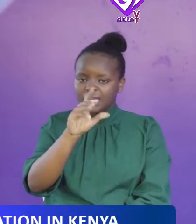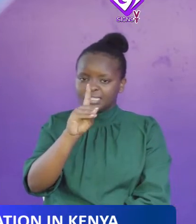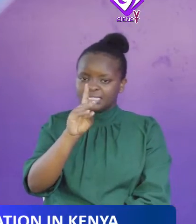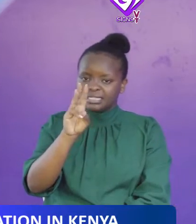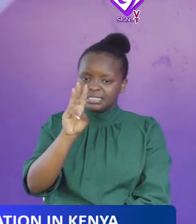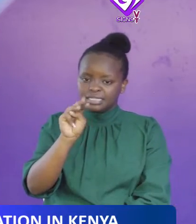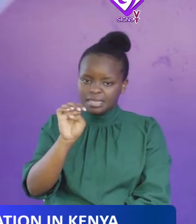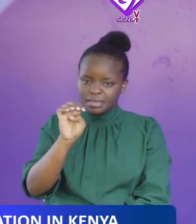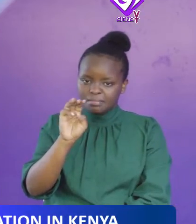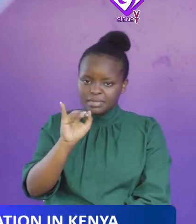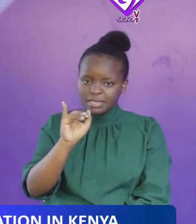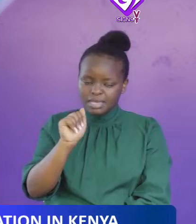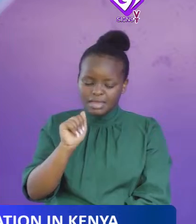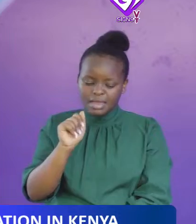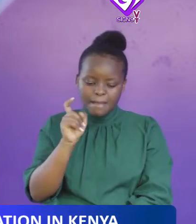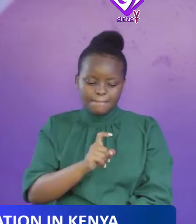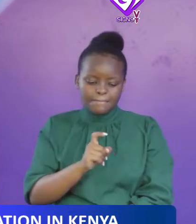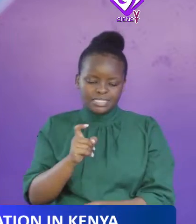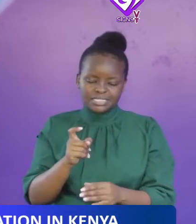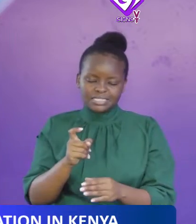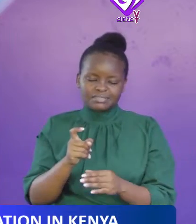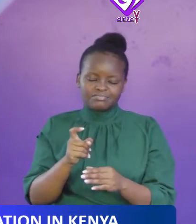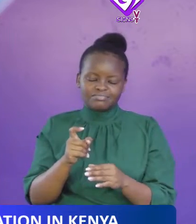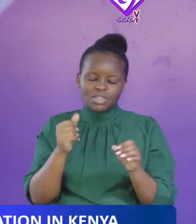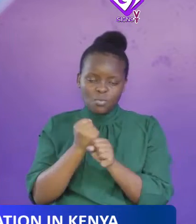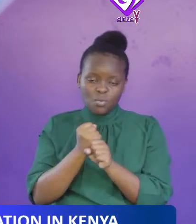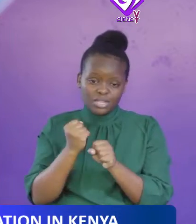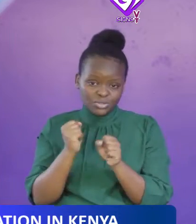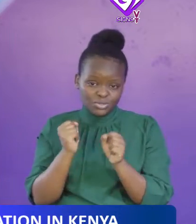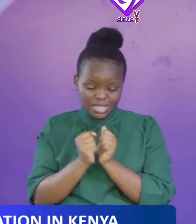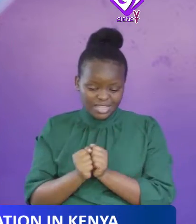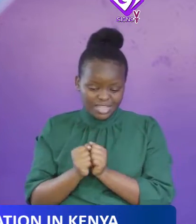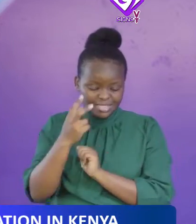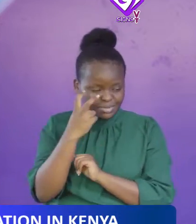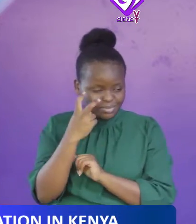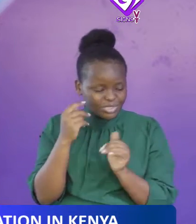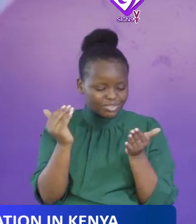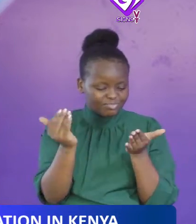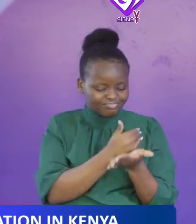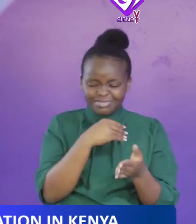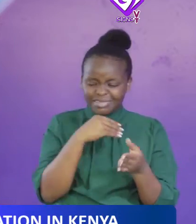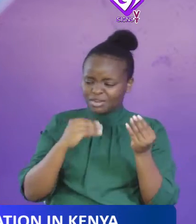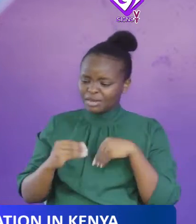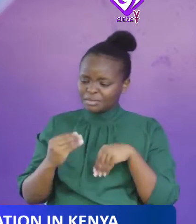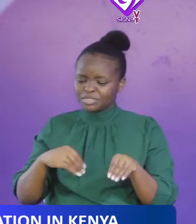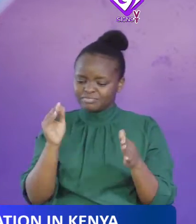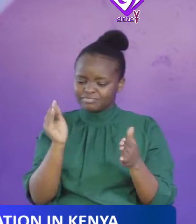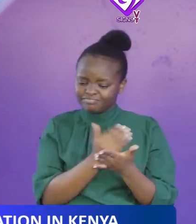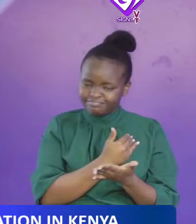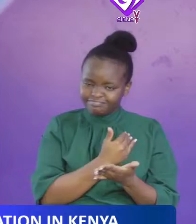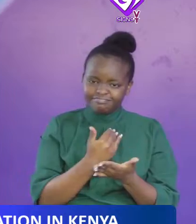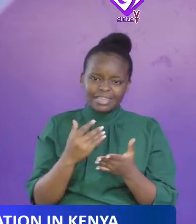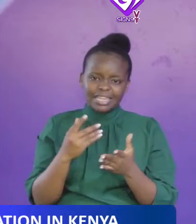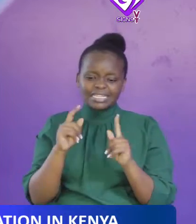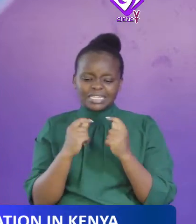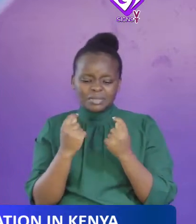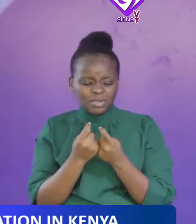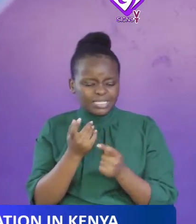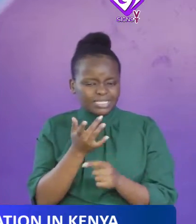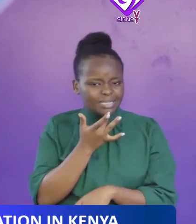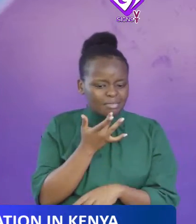have to put everything behind corruption, things to do with suspicion, petty discussions, tribalism,